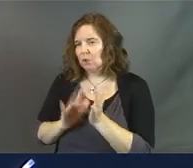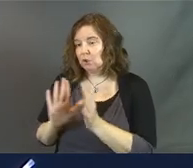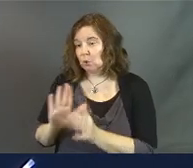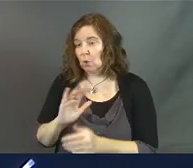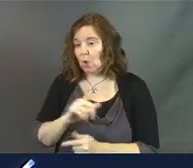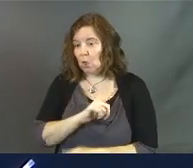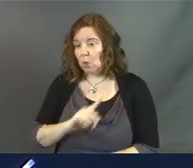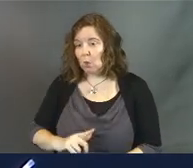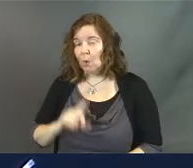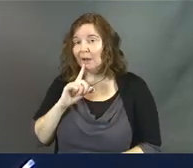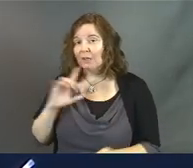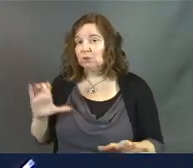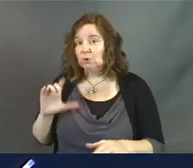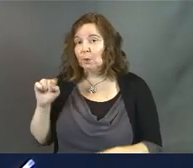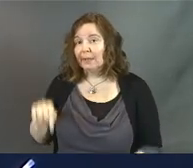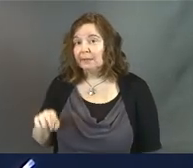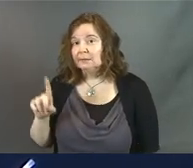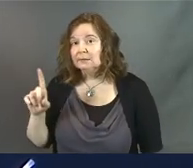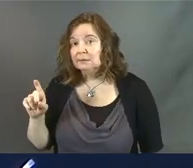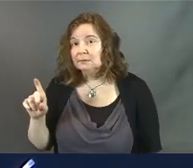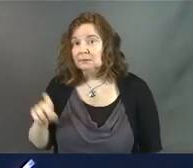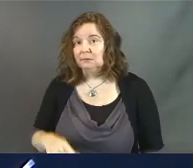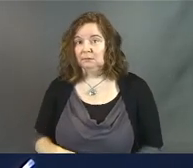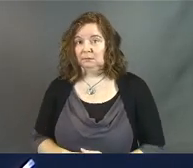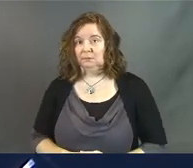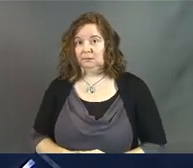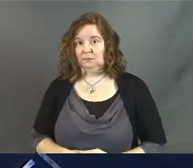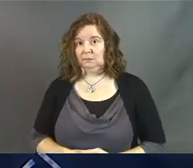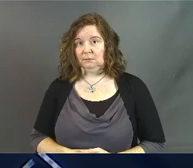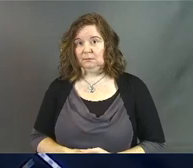your Lord actually do this?